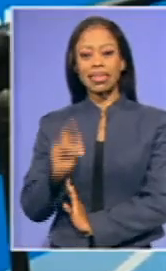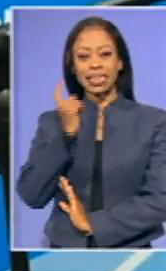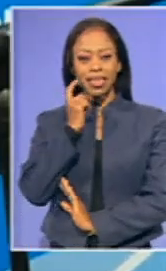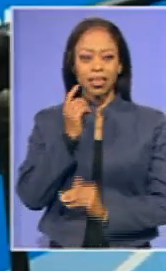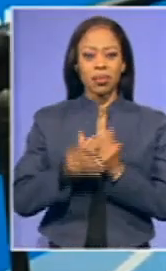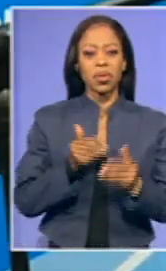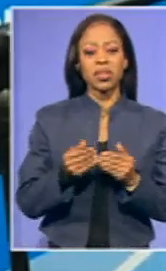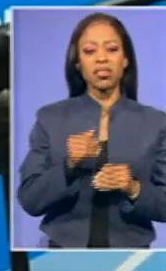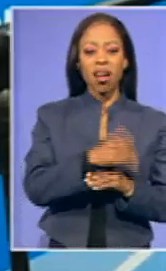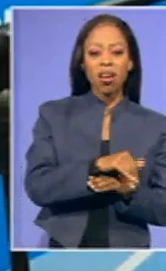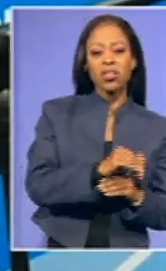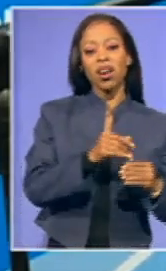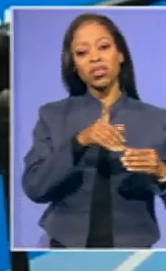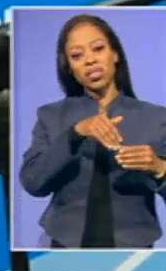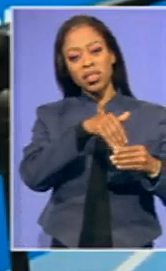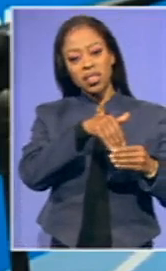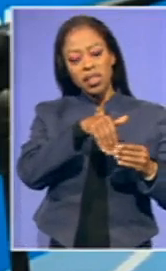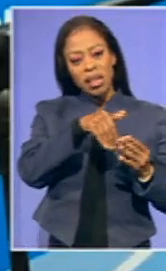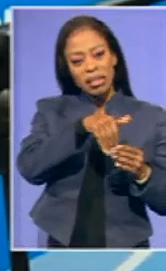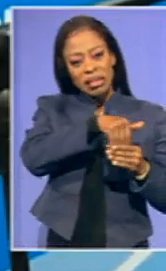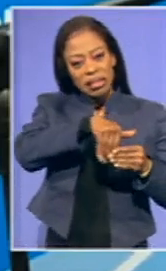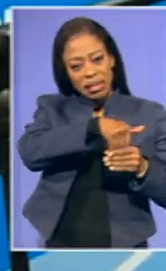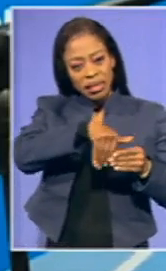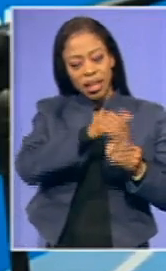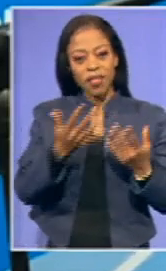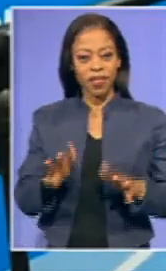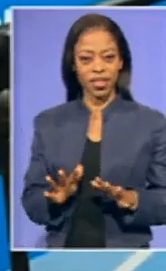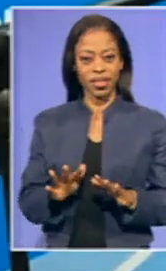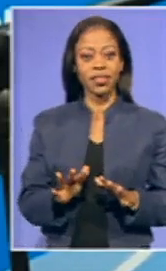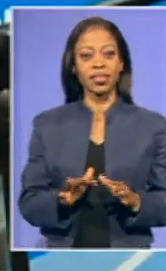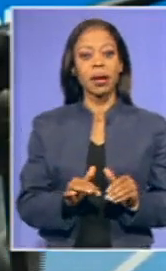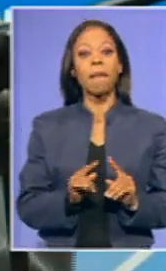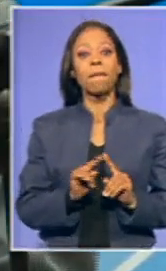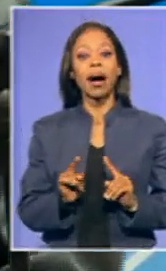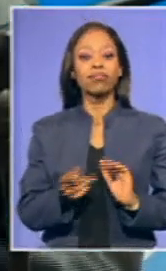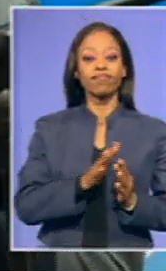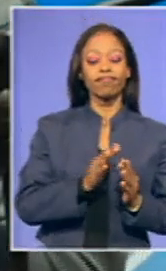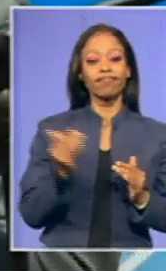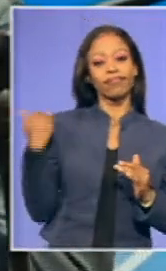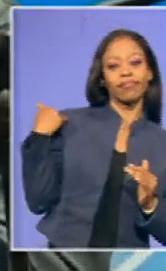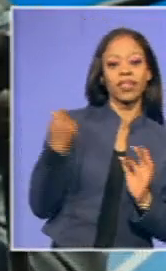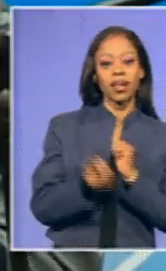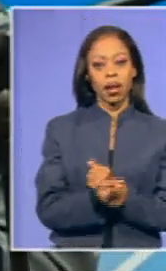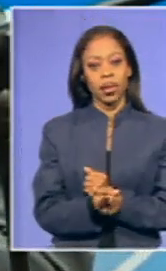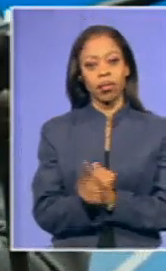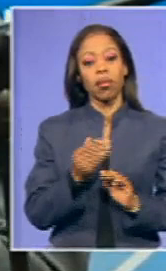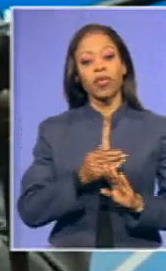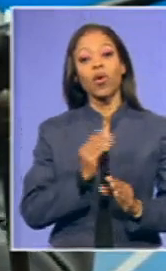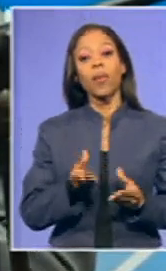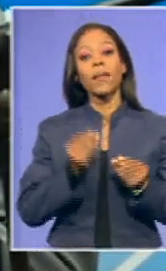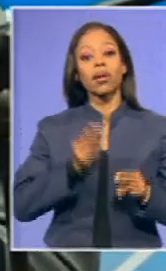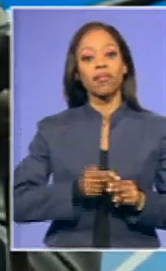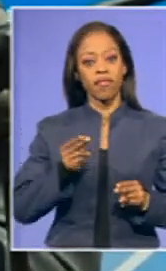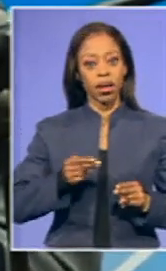Do the outer lining, do the inner lining, and then finish. And then there was a disruption just before we got to the final